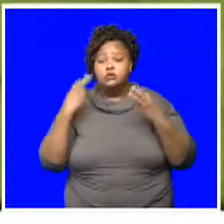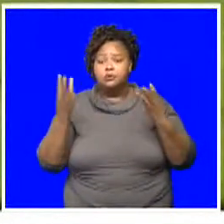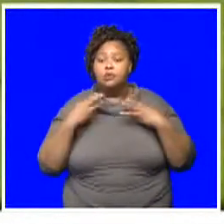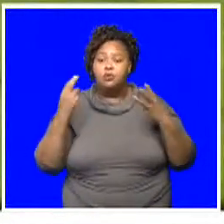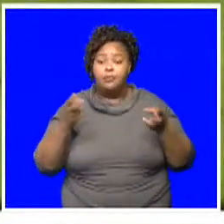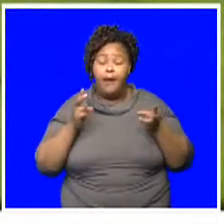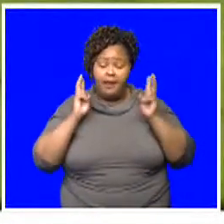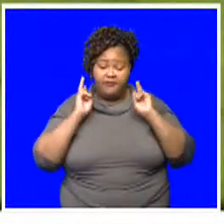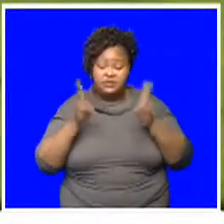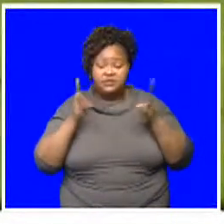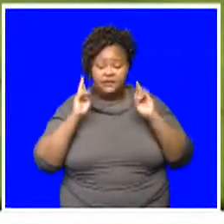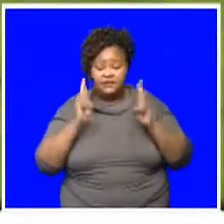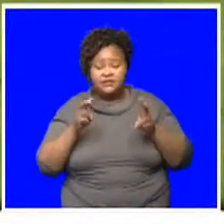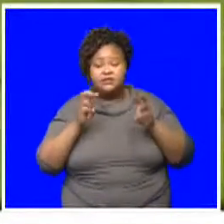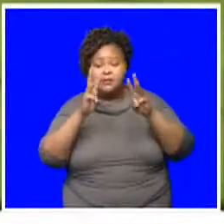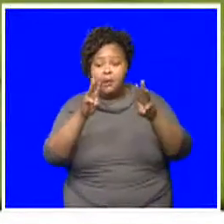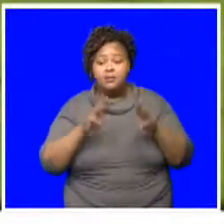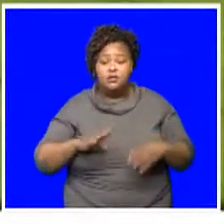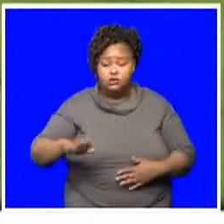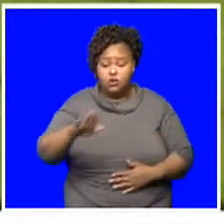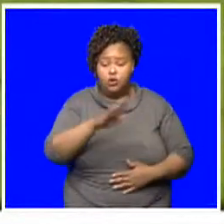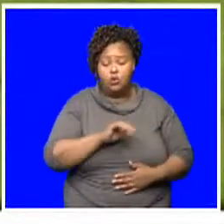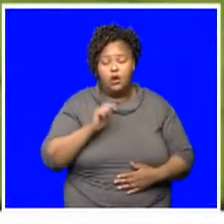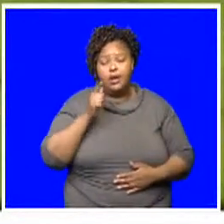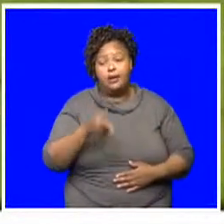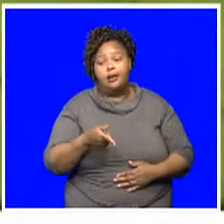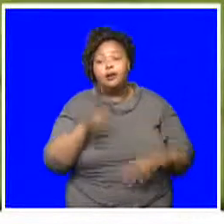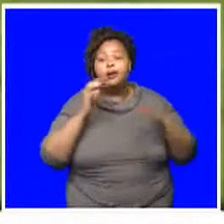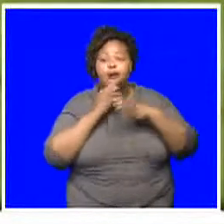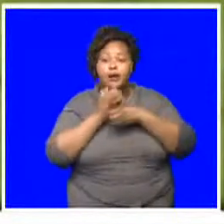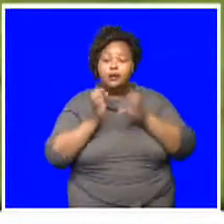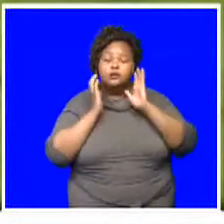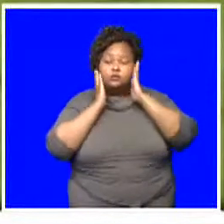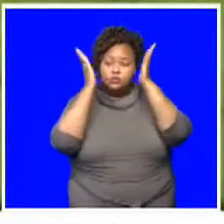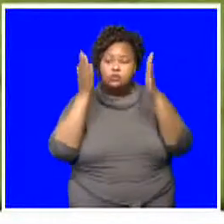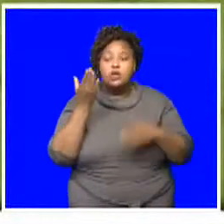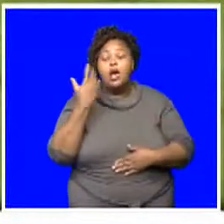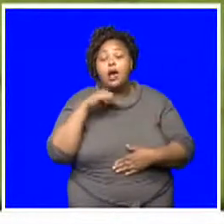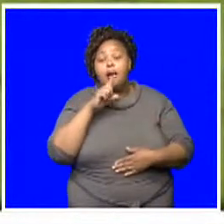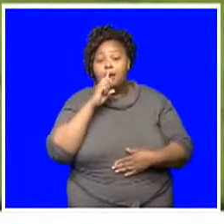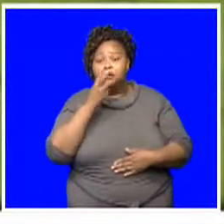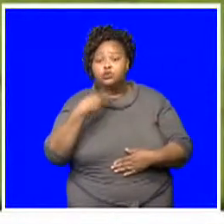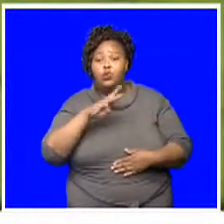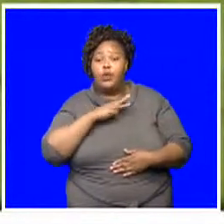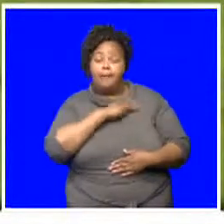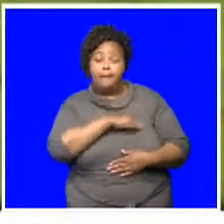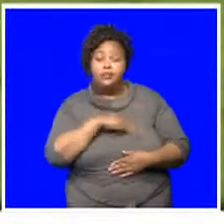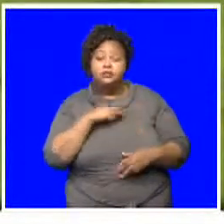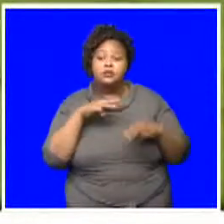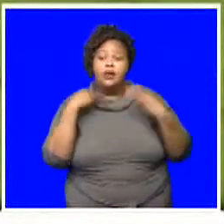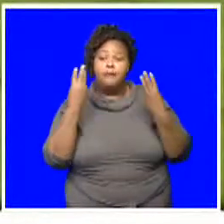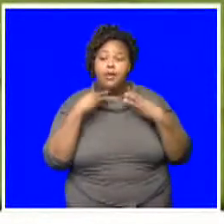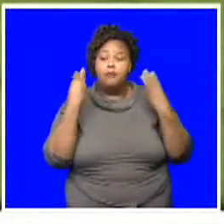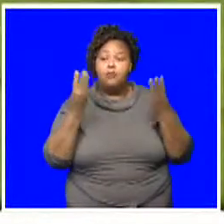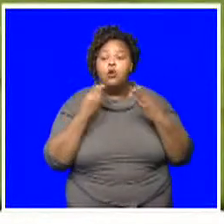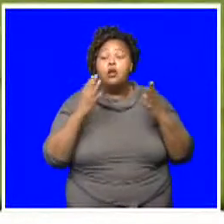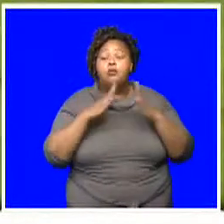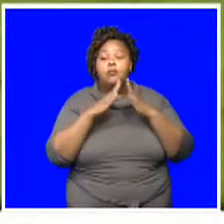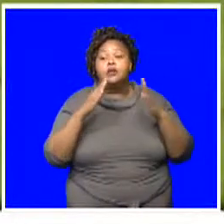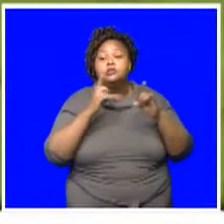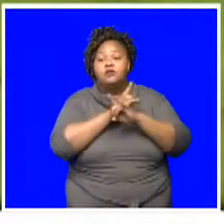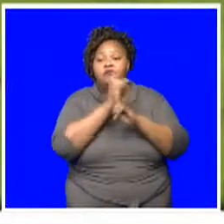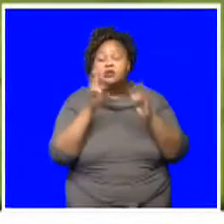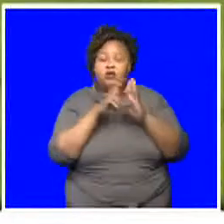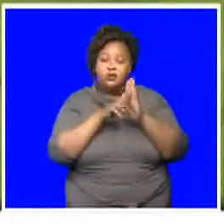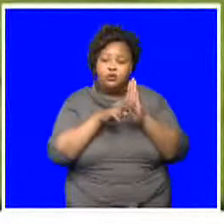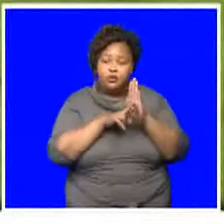Kepha lesikucela kakhulu ngokuthi abantu abalandzele tindzaba tetempilo. Phinze naleto tindzawo athi